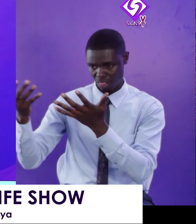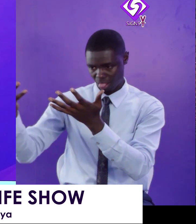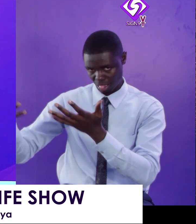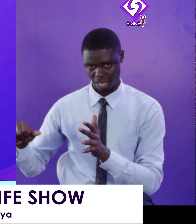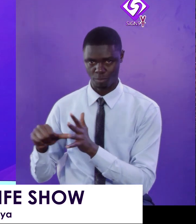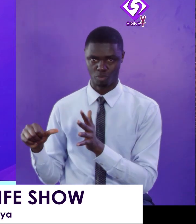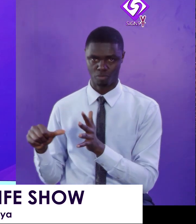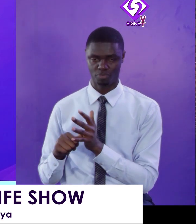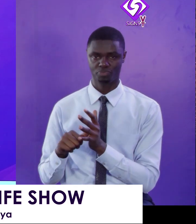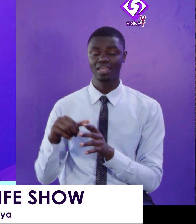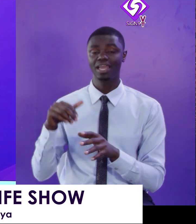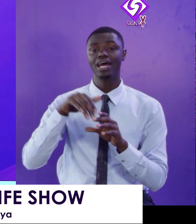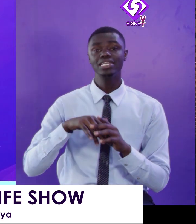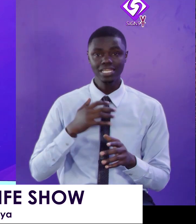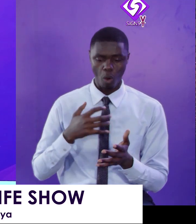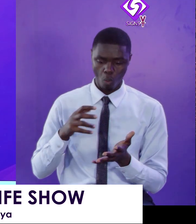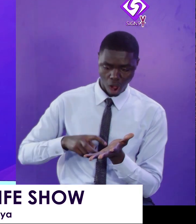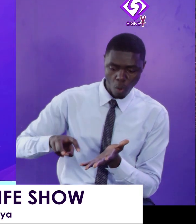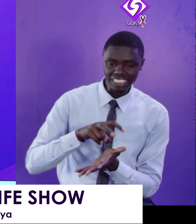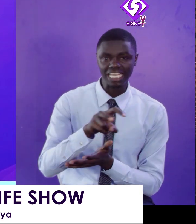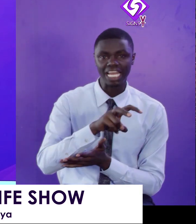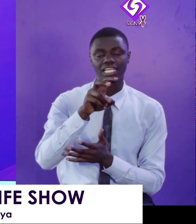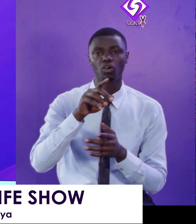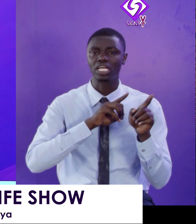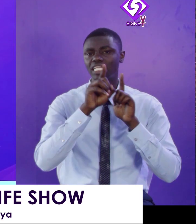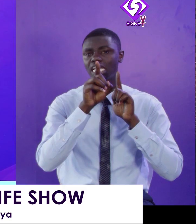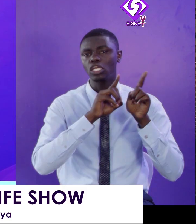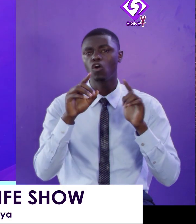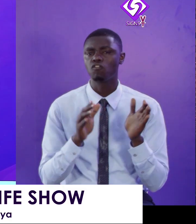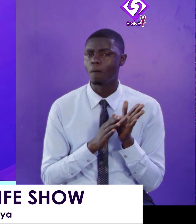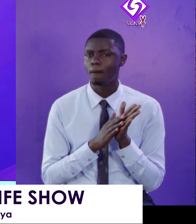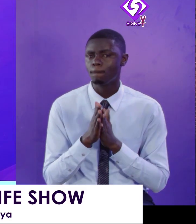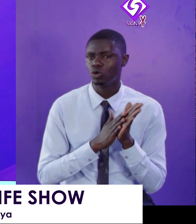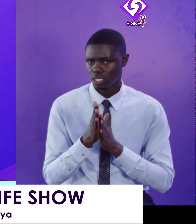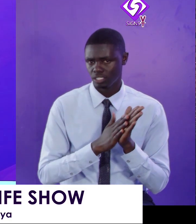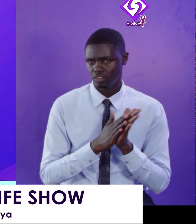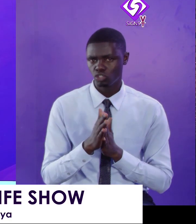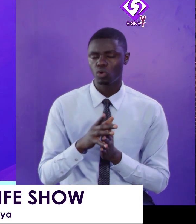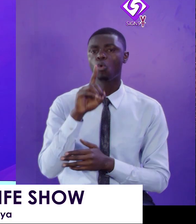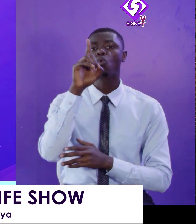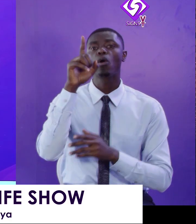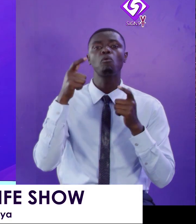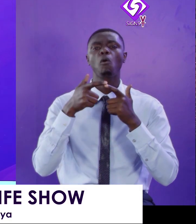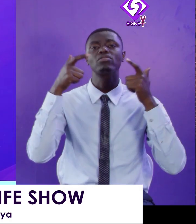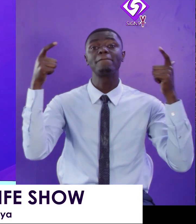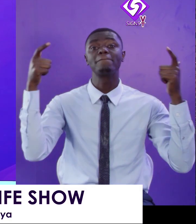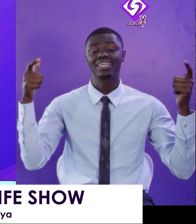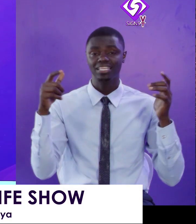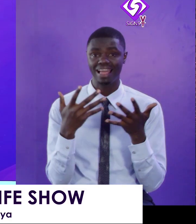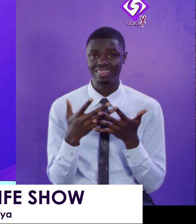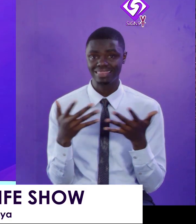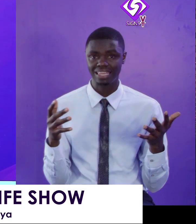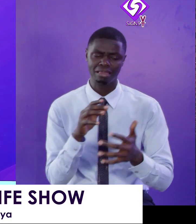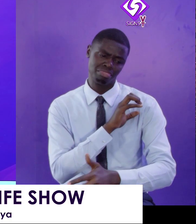of motivation, I have come to discover that one of the major things that